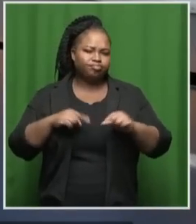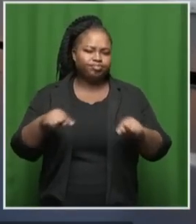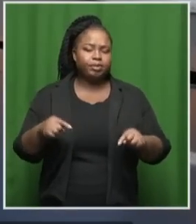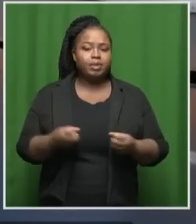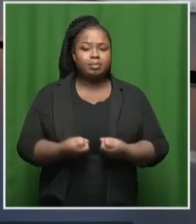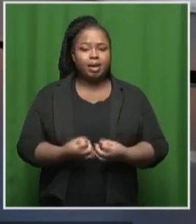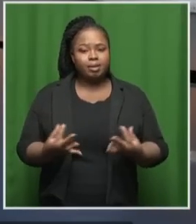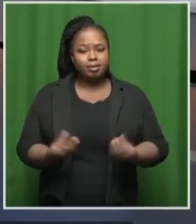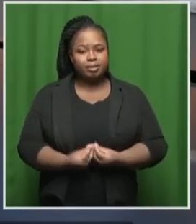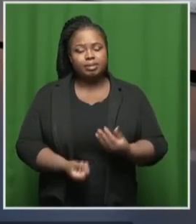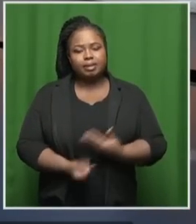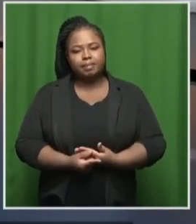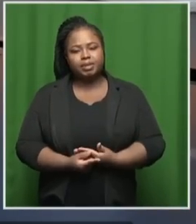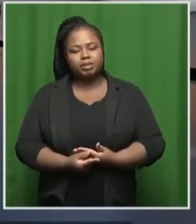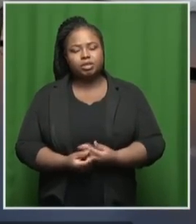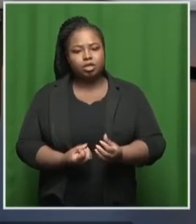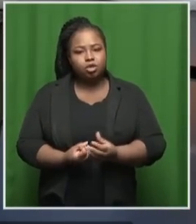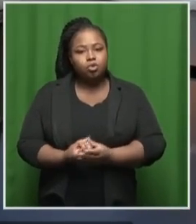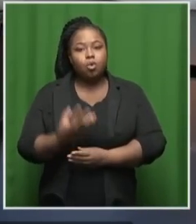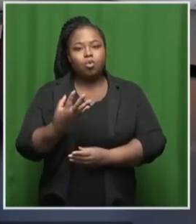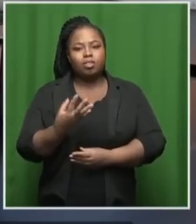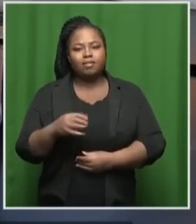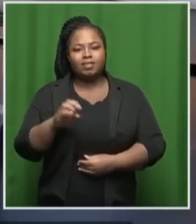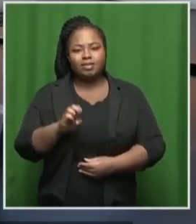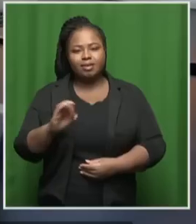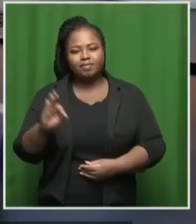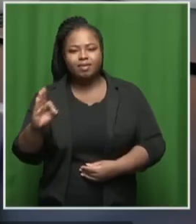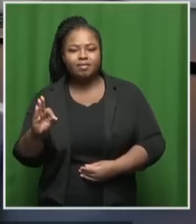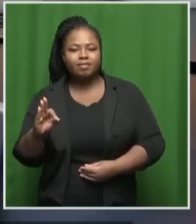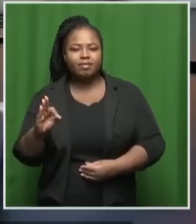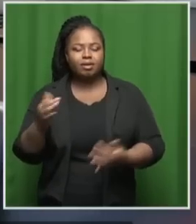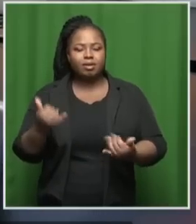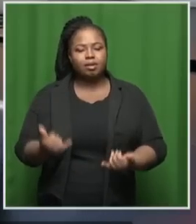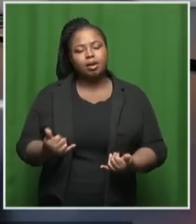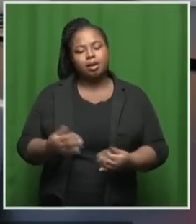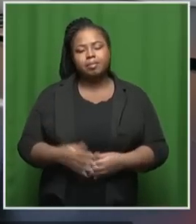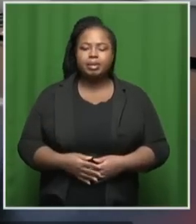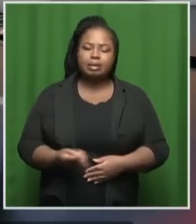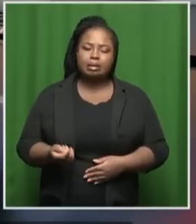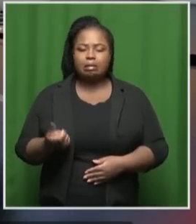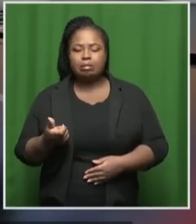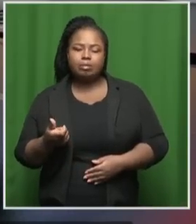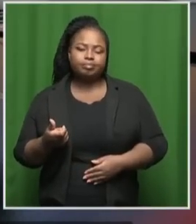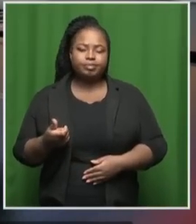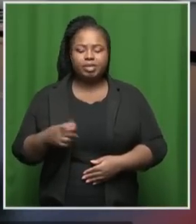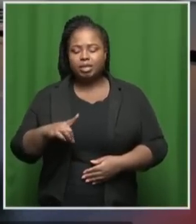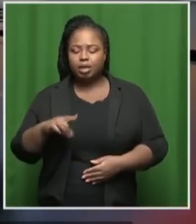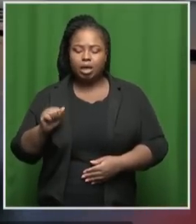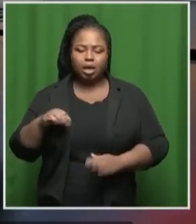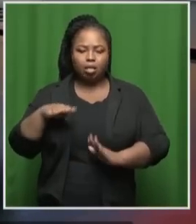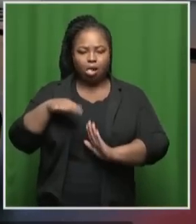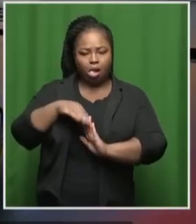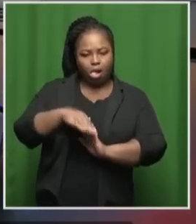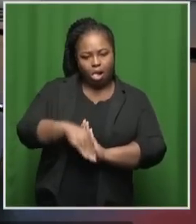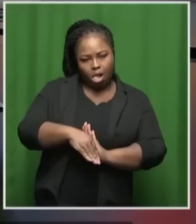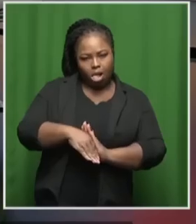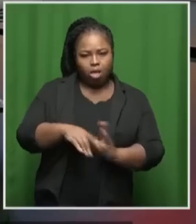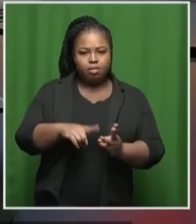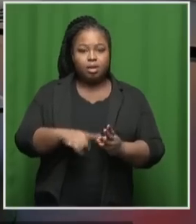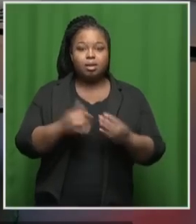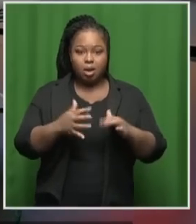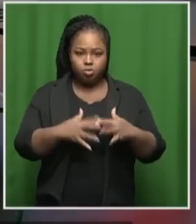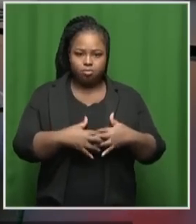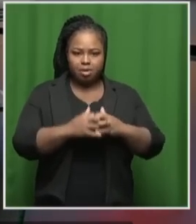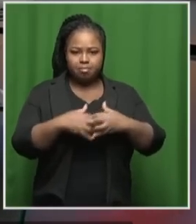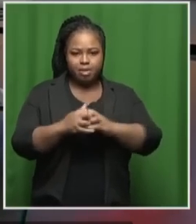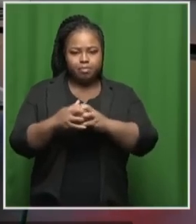players, through the growth of the EFF, perhaps the little bit of a decline of the DA, and the emergence, as I say, of